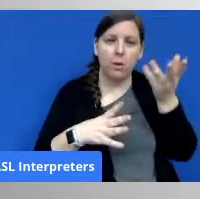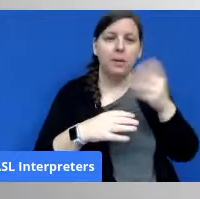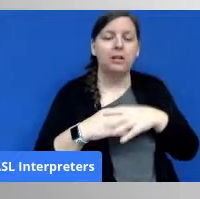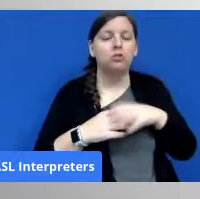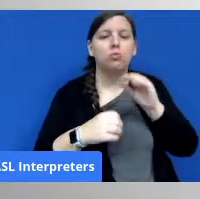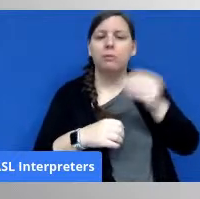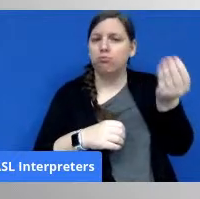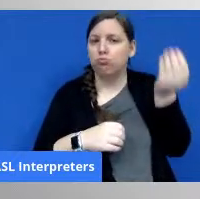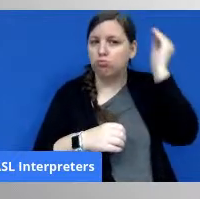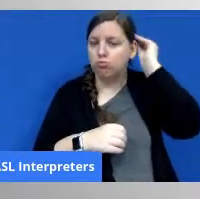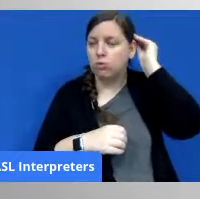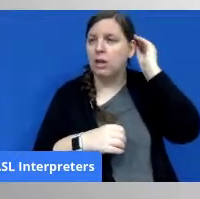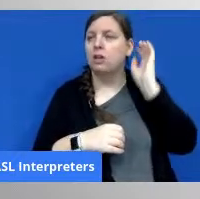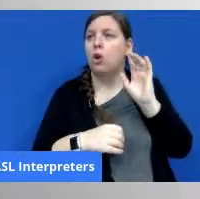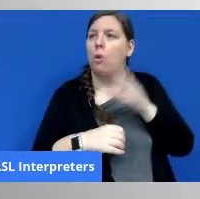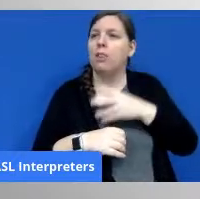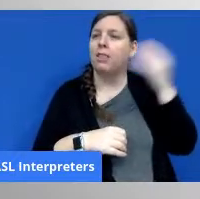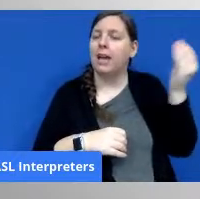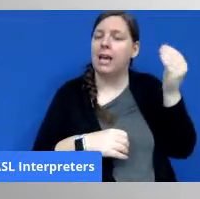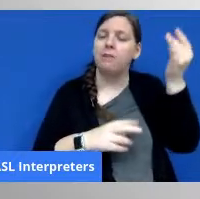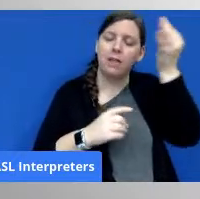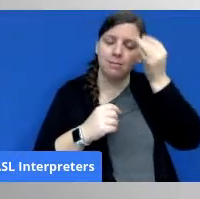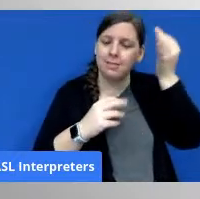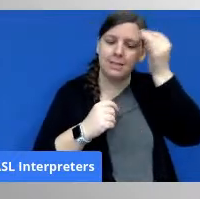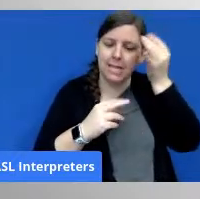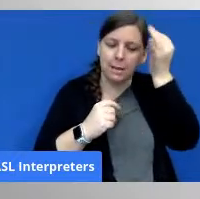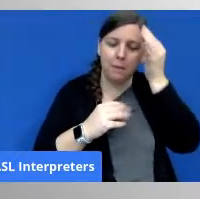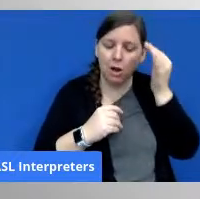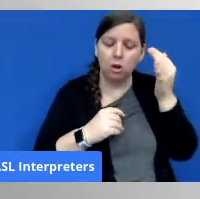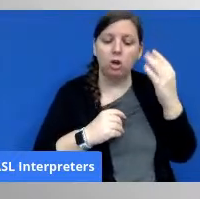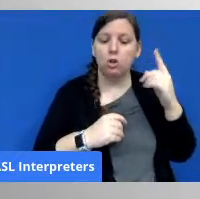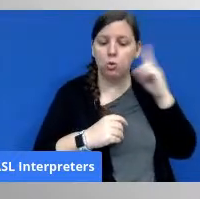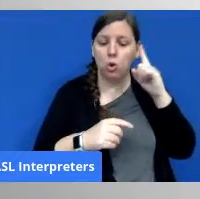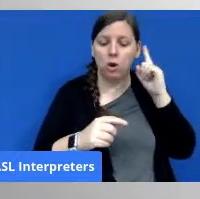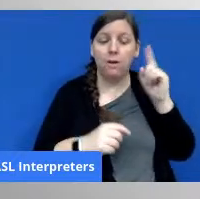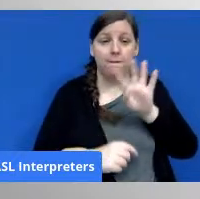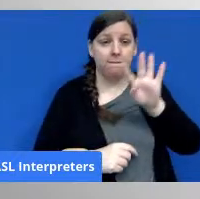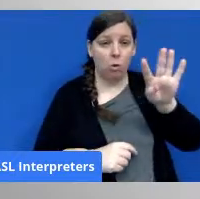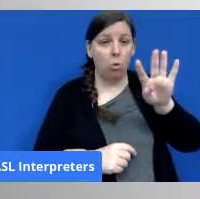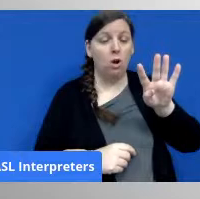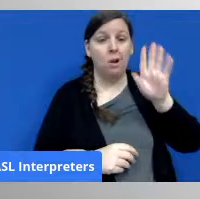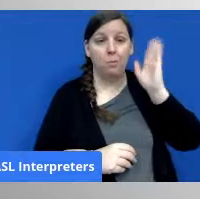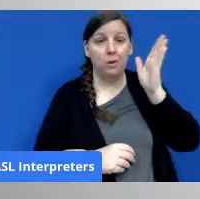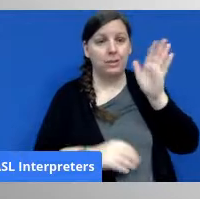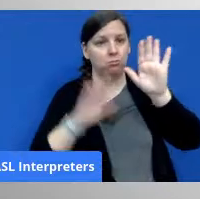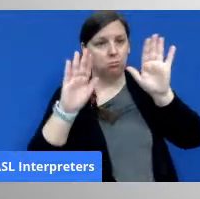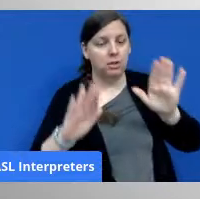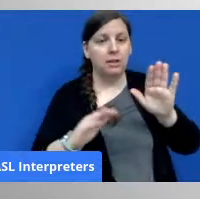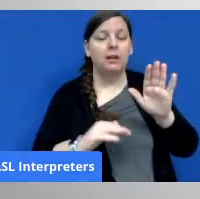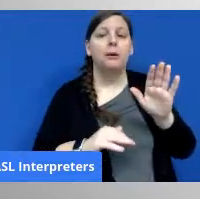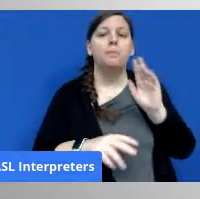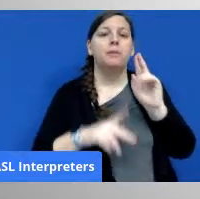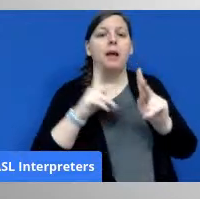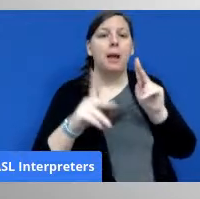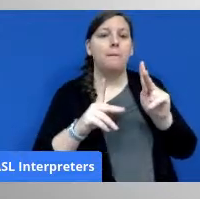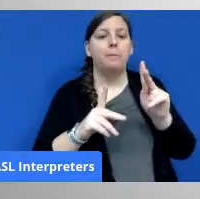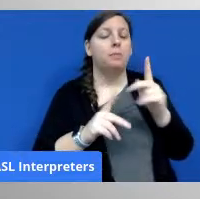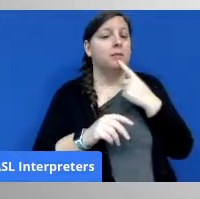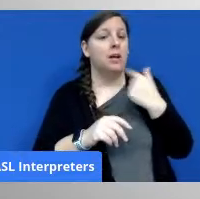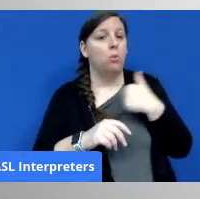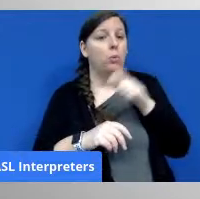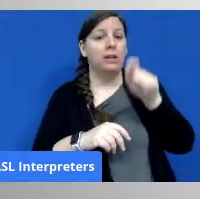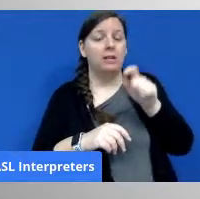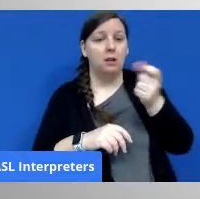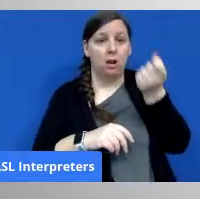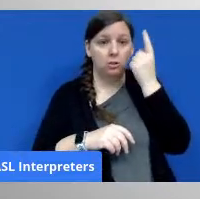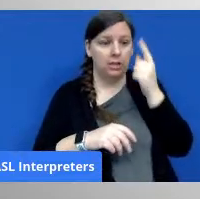away and think about, you heard 4 fantastic presentations. I see in the chat, many people saying we need to also understand the landscape of our nonprofits. We have a